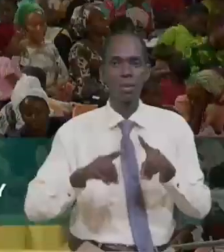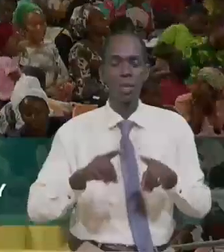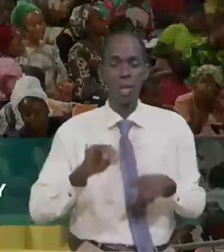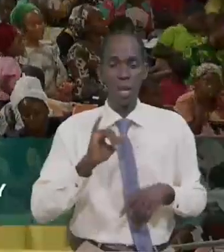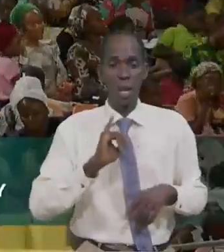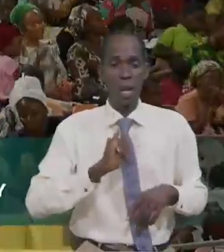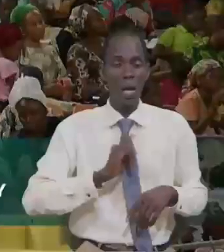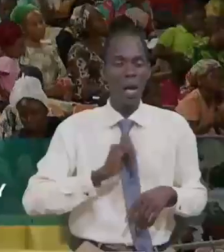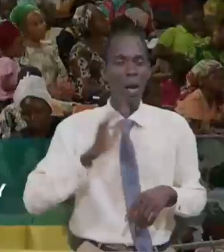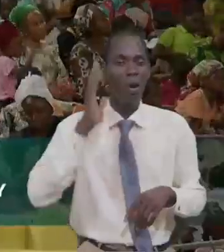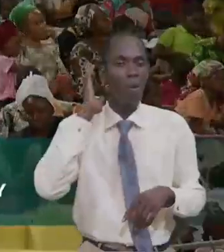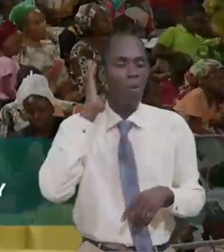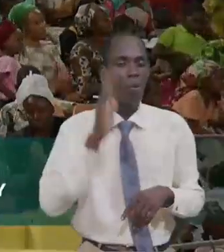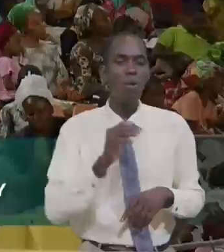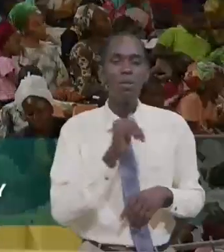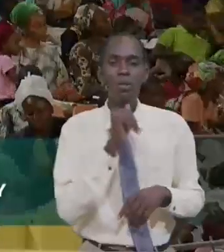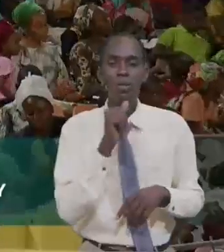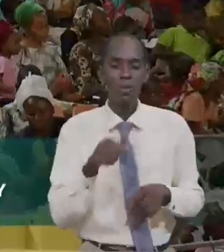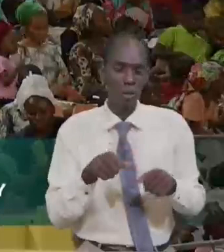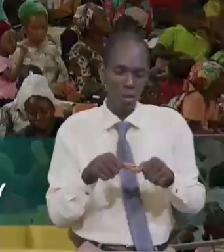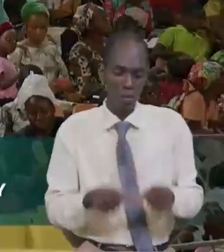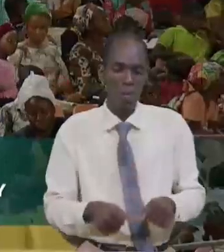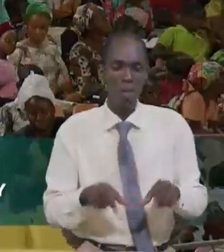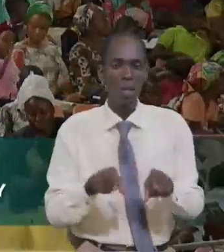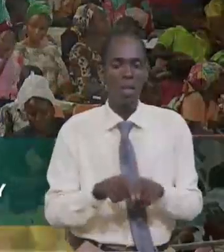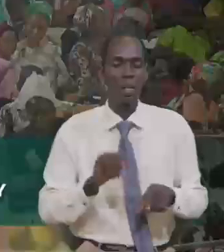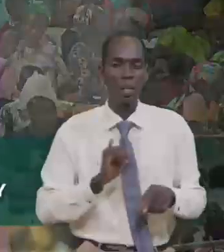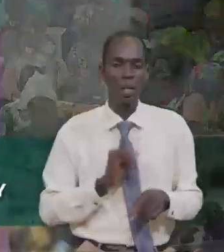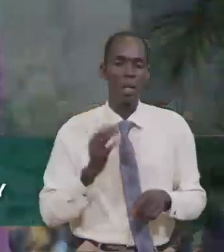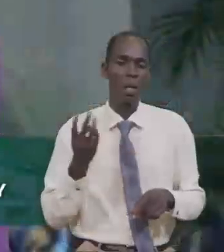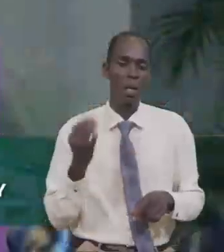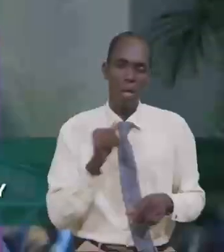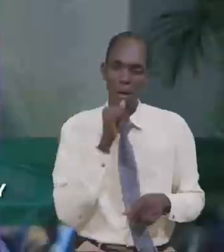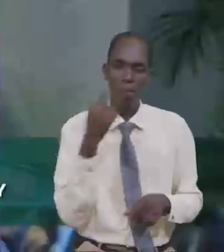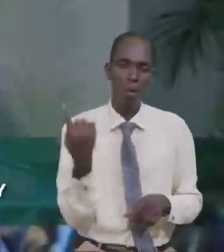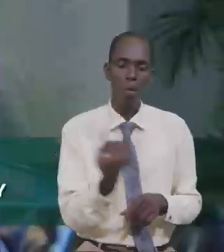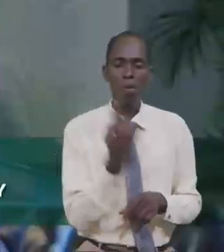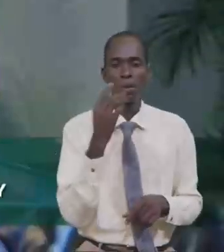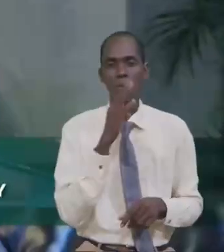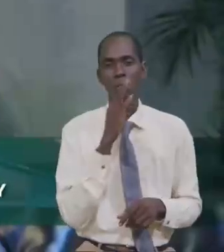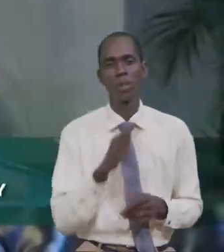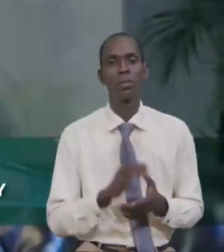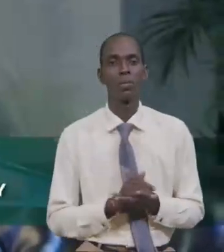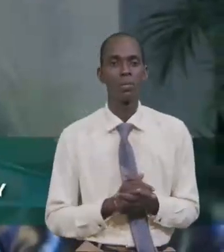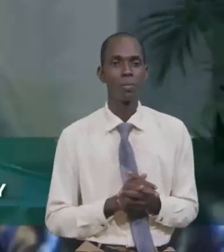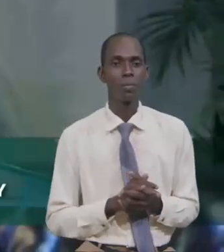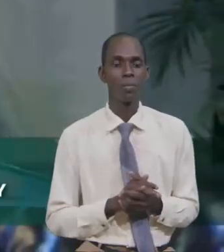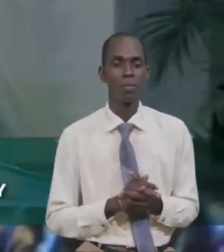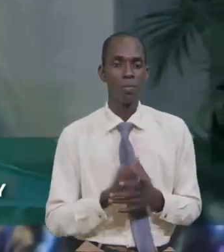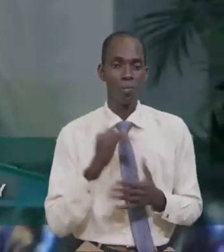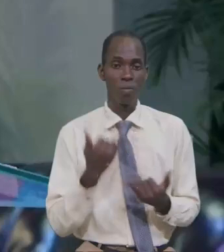Now, I bring you to the platform of faith. And that faith will